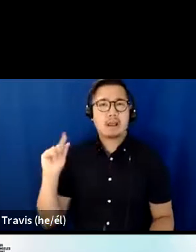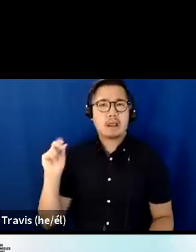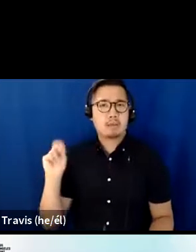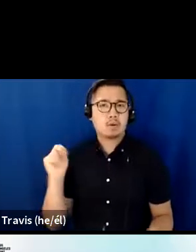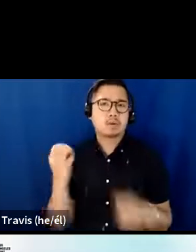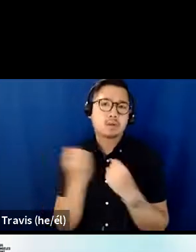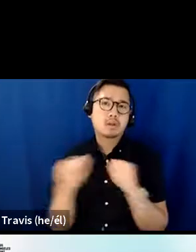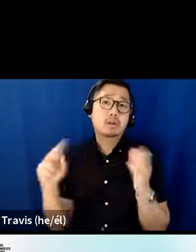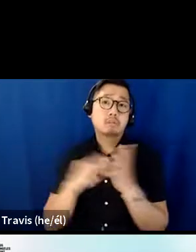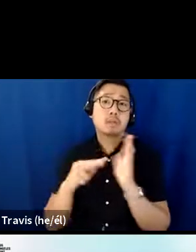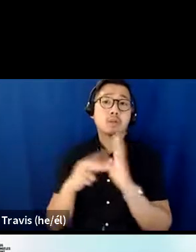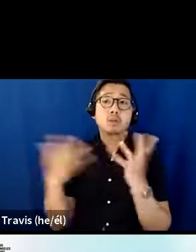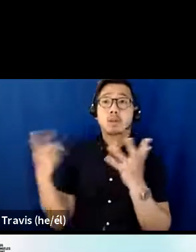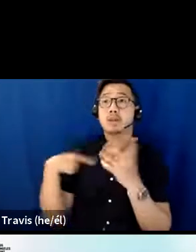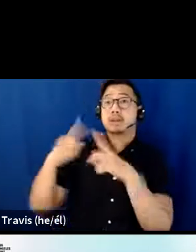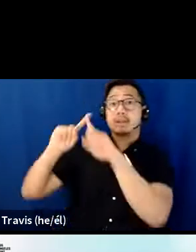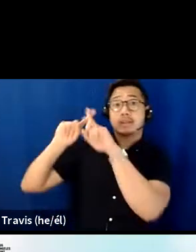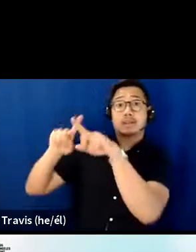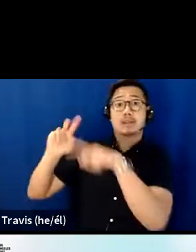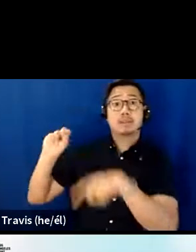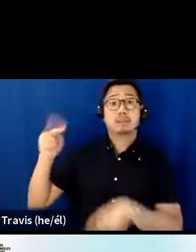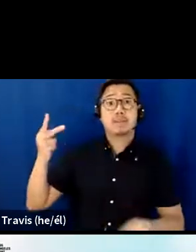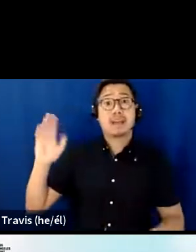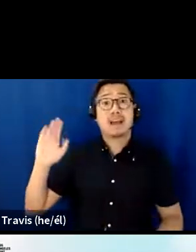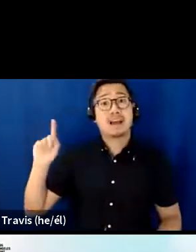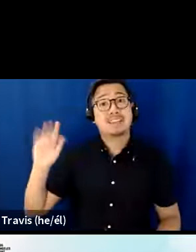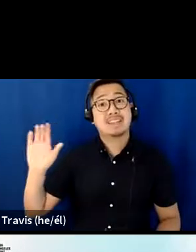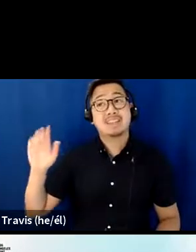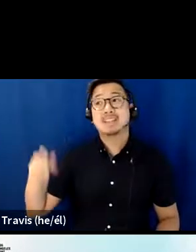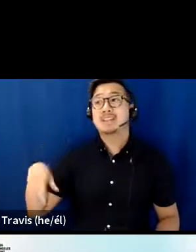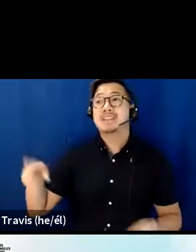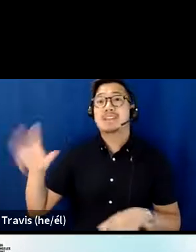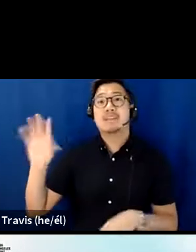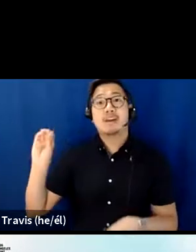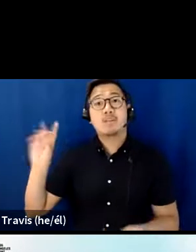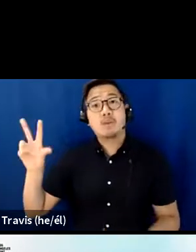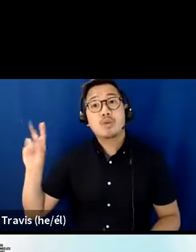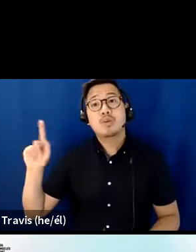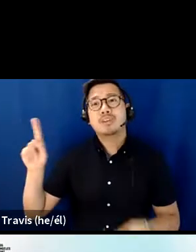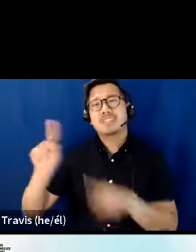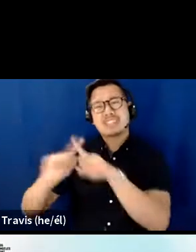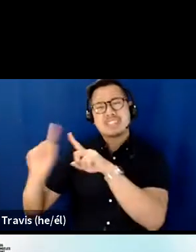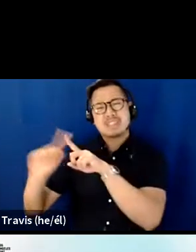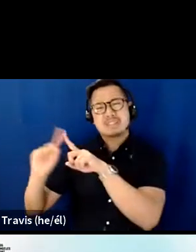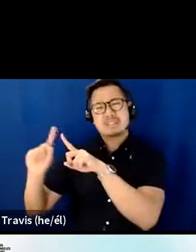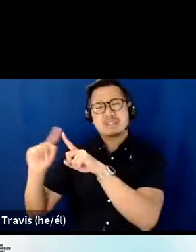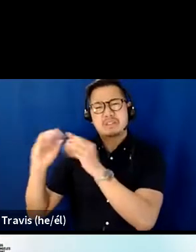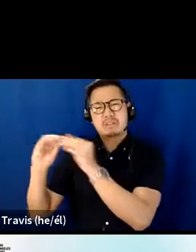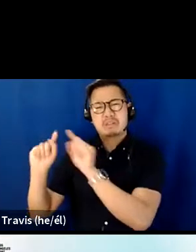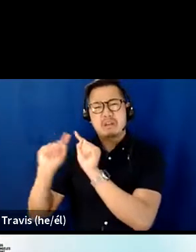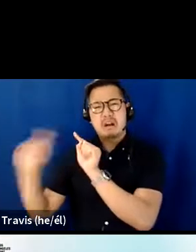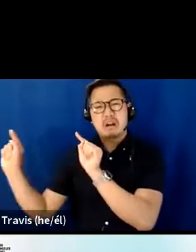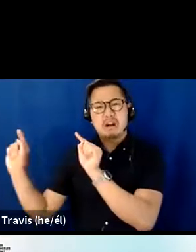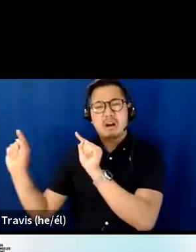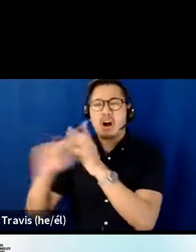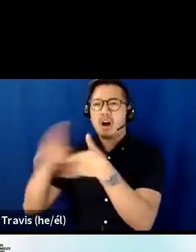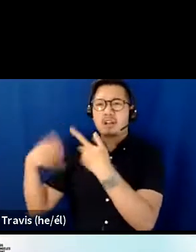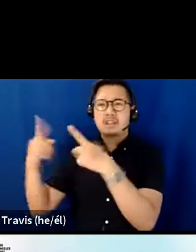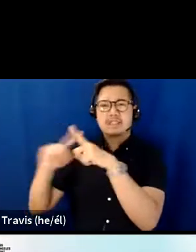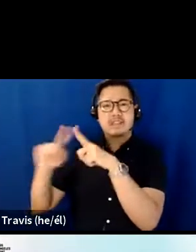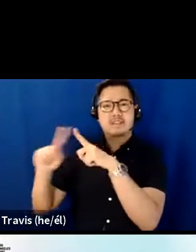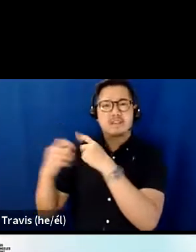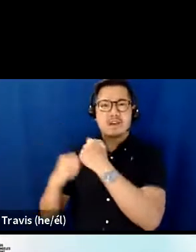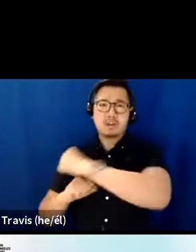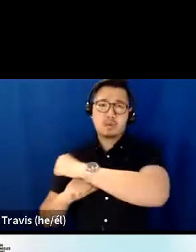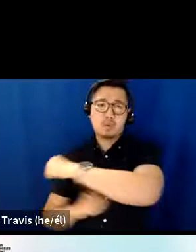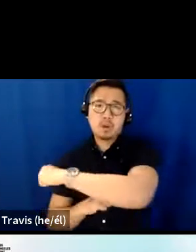lean away from the NPIC, from the 501c3, the 501c4, and those foundations who